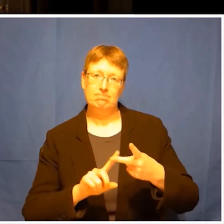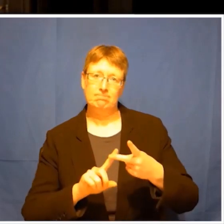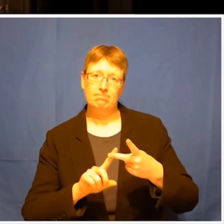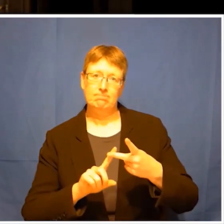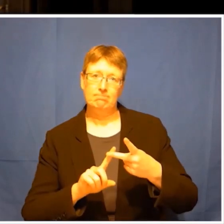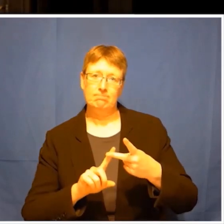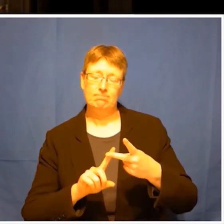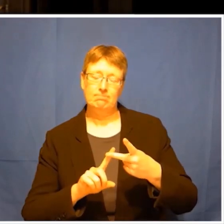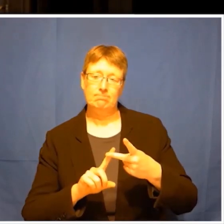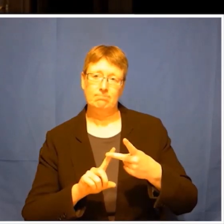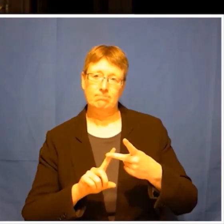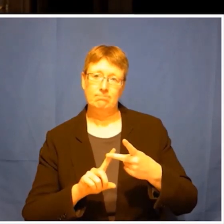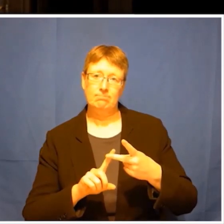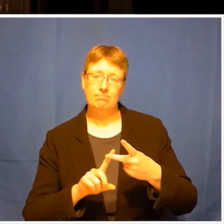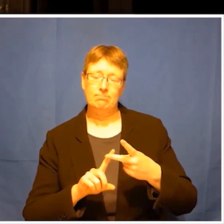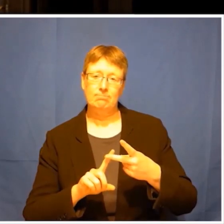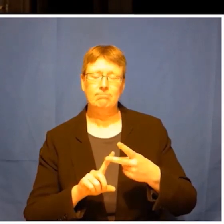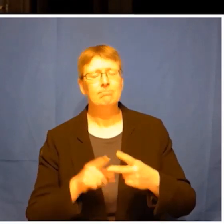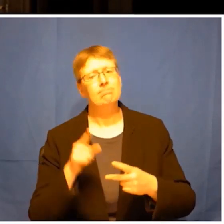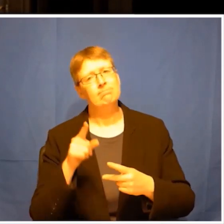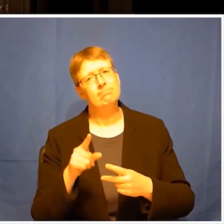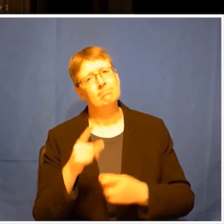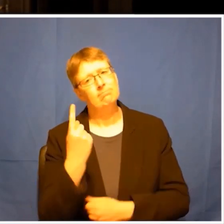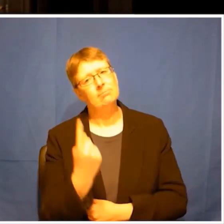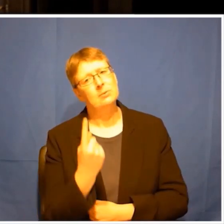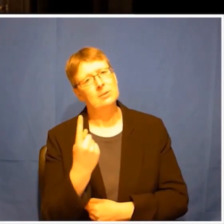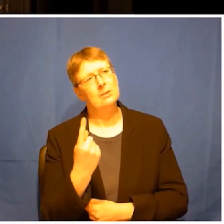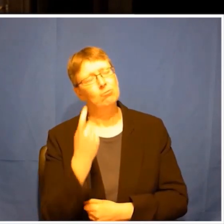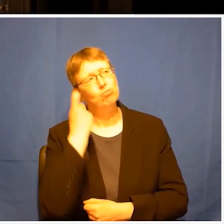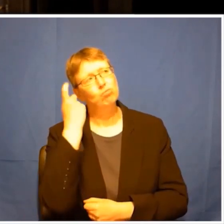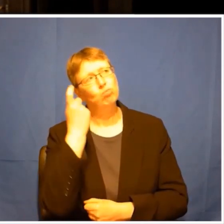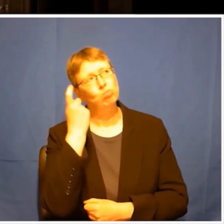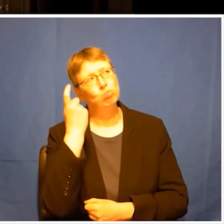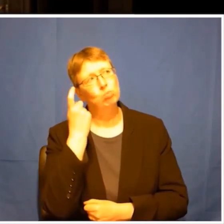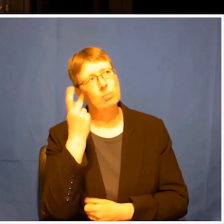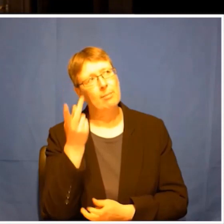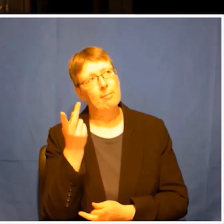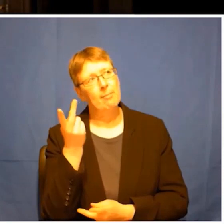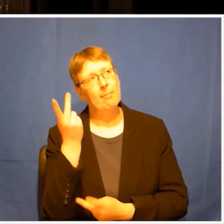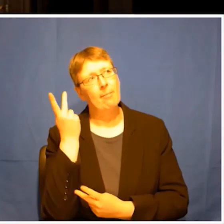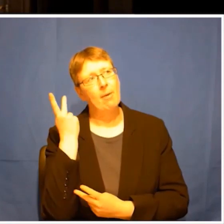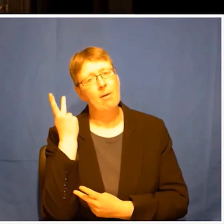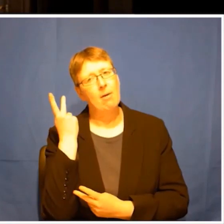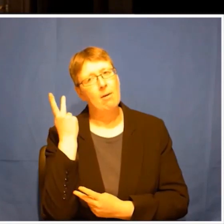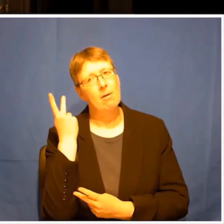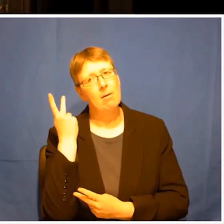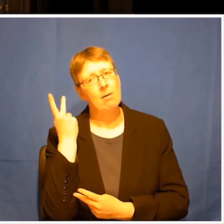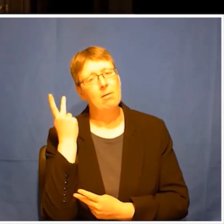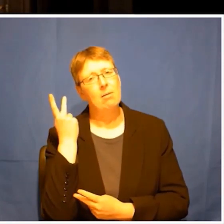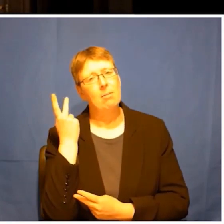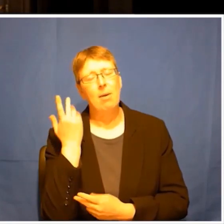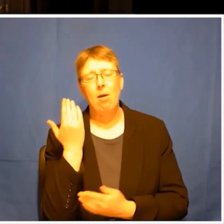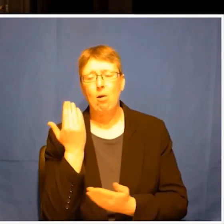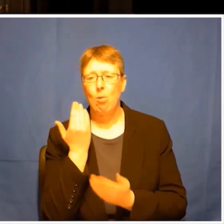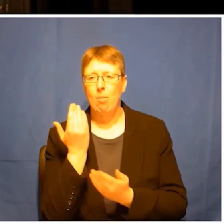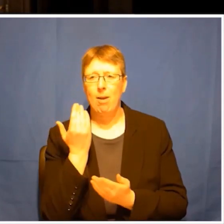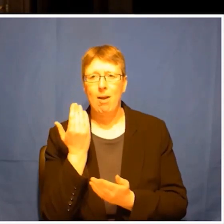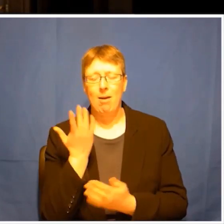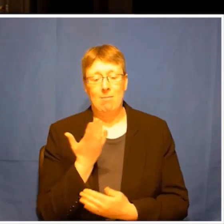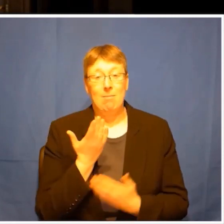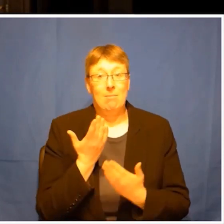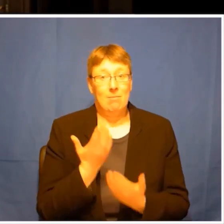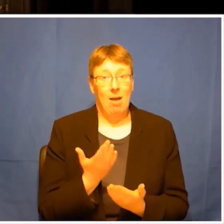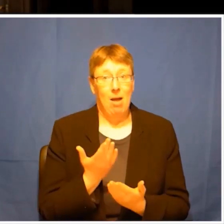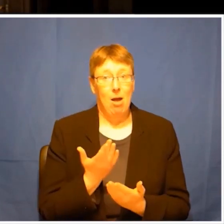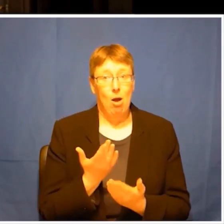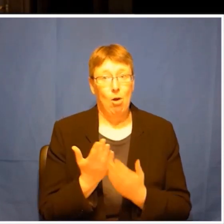Secondly, we want you to just take stock of the journey that you've been on in the last period of time. Compare yourself now with the person